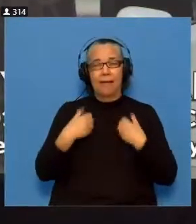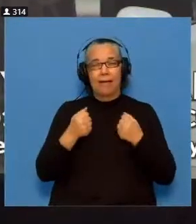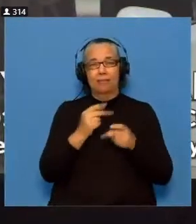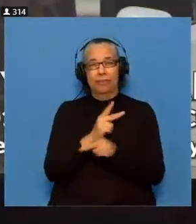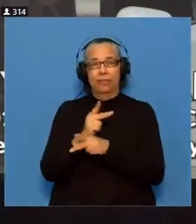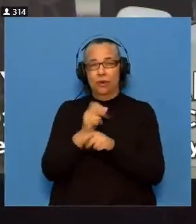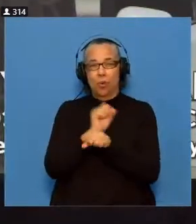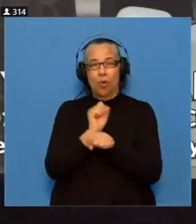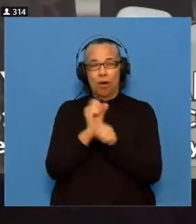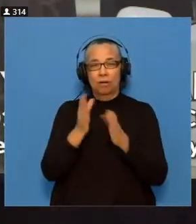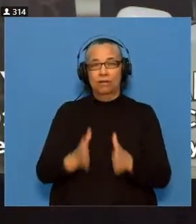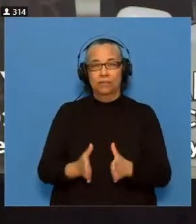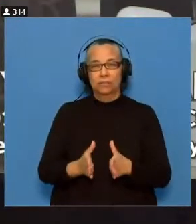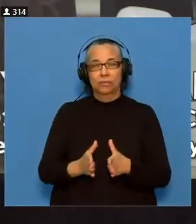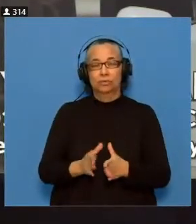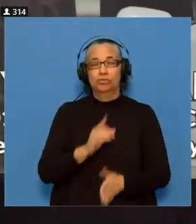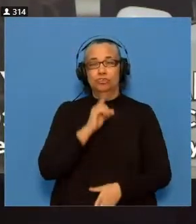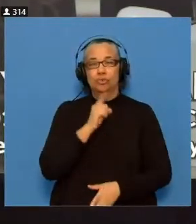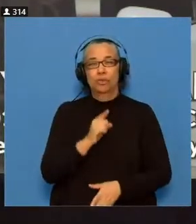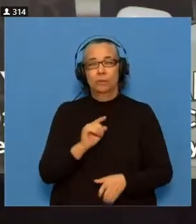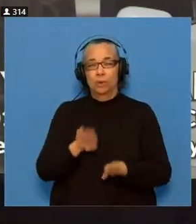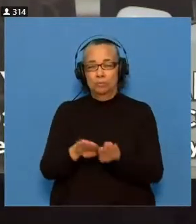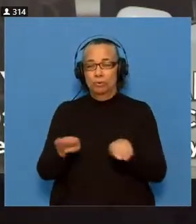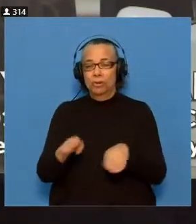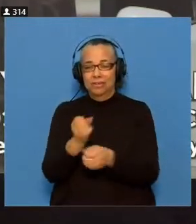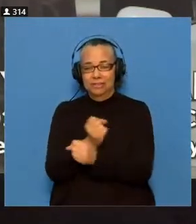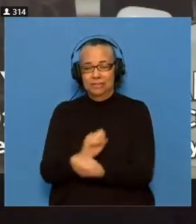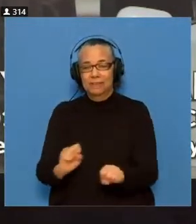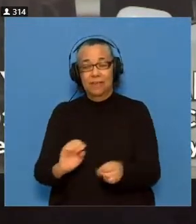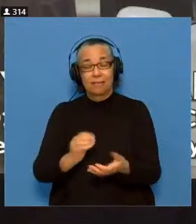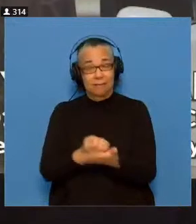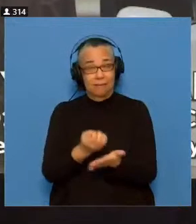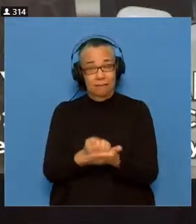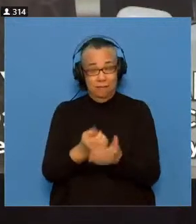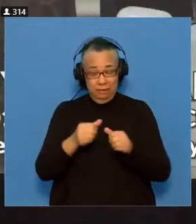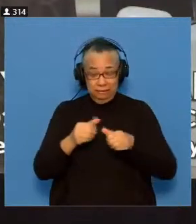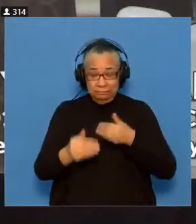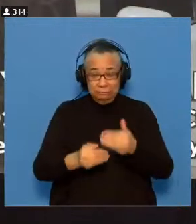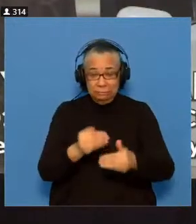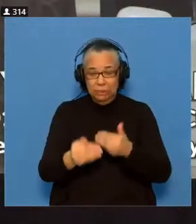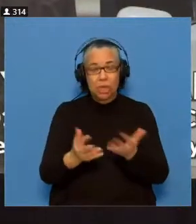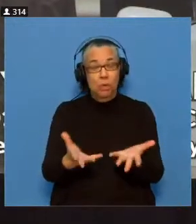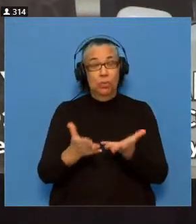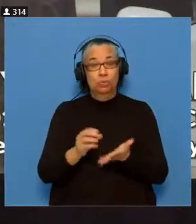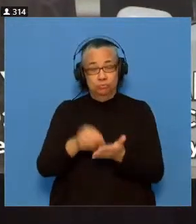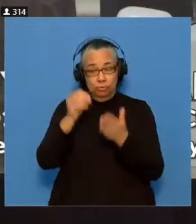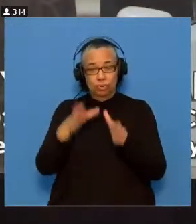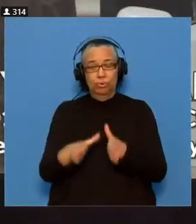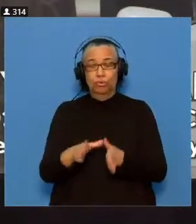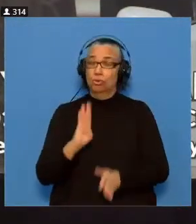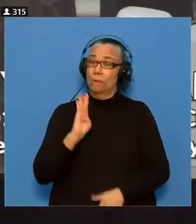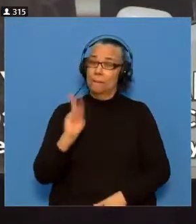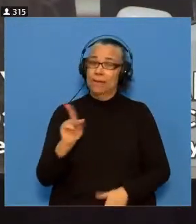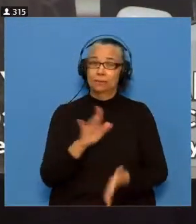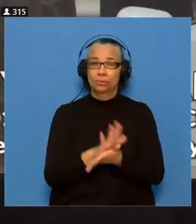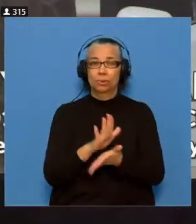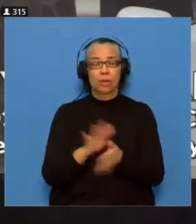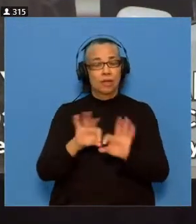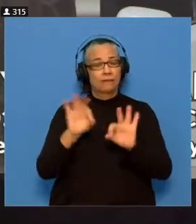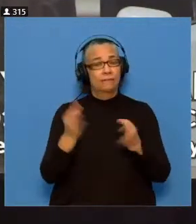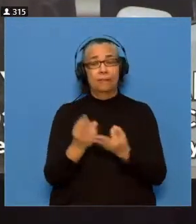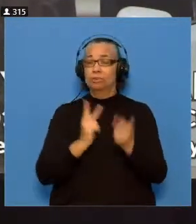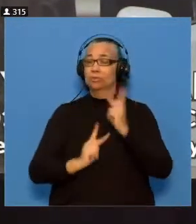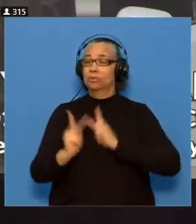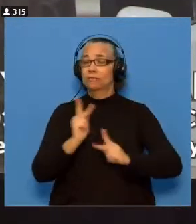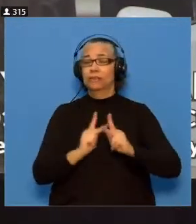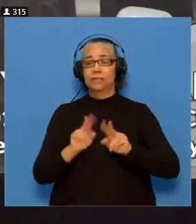Bermuda safe and to ensure that we keep our economy going. We want students to be able to go back to school, families to be able to visit loved ones,